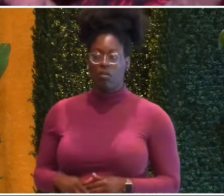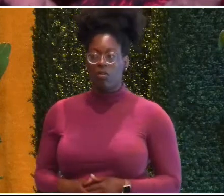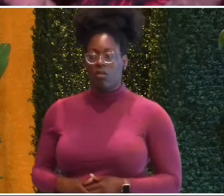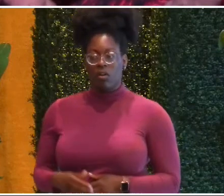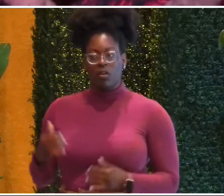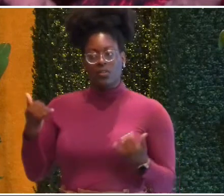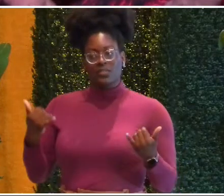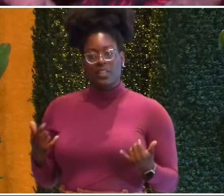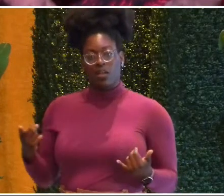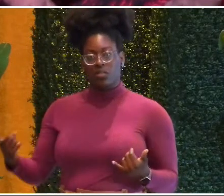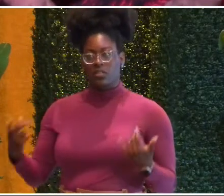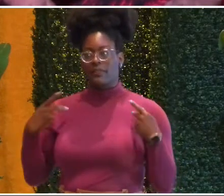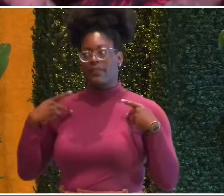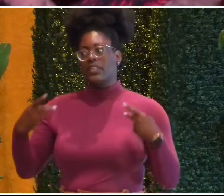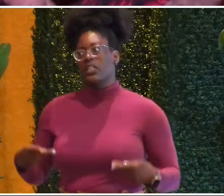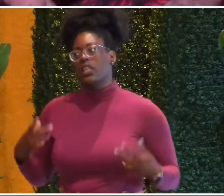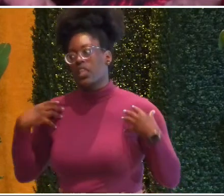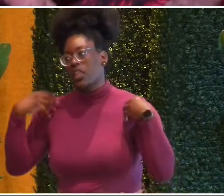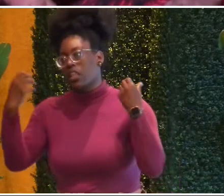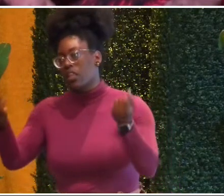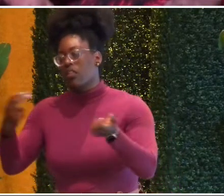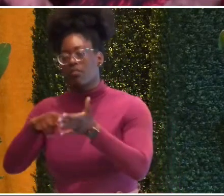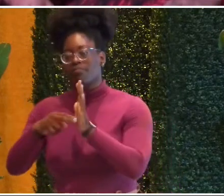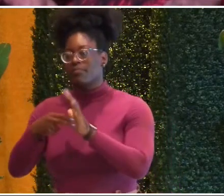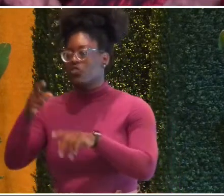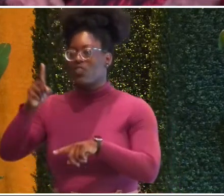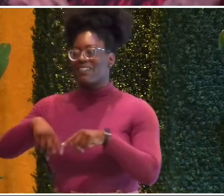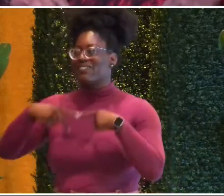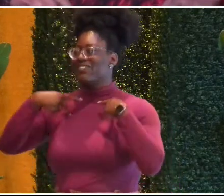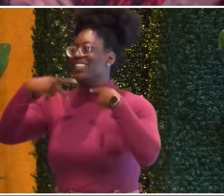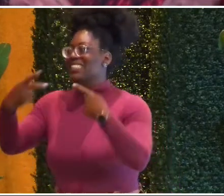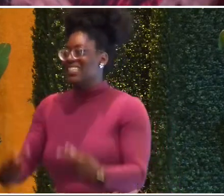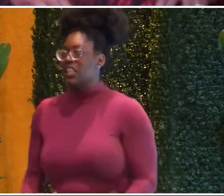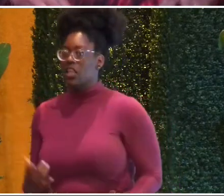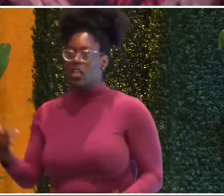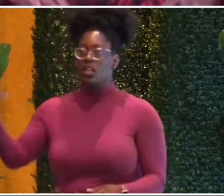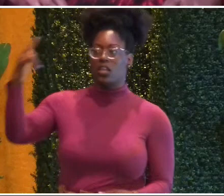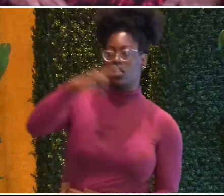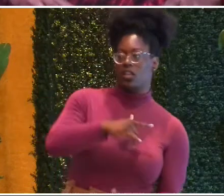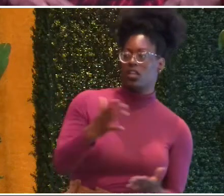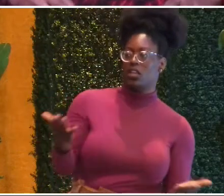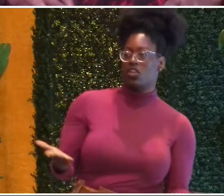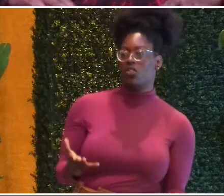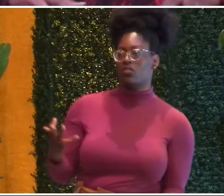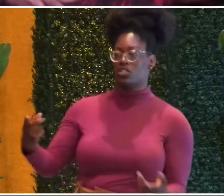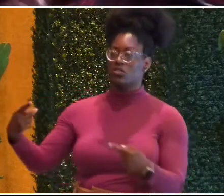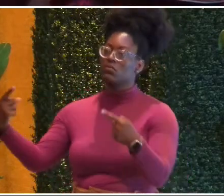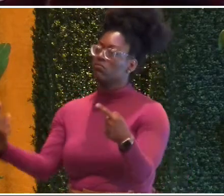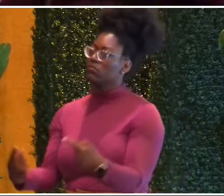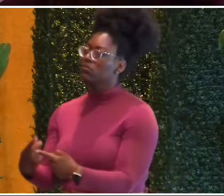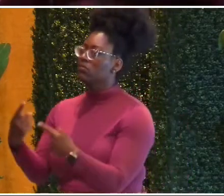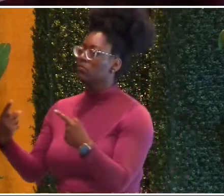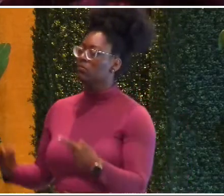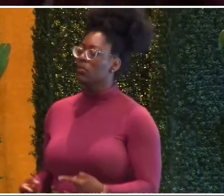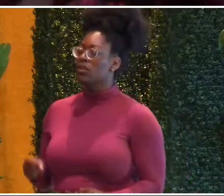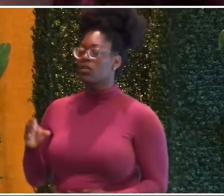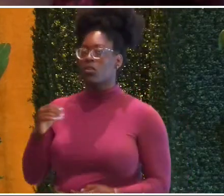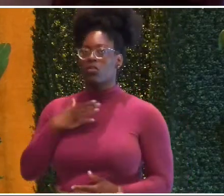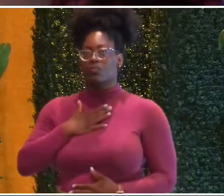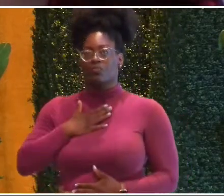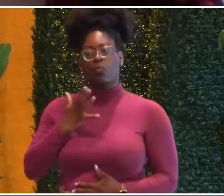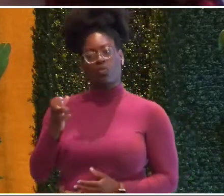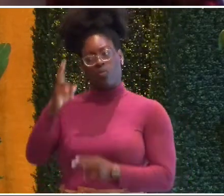physically able to make the trip. But we want to lift up her incredible contribution to Black feminism, to Black people, to